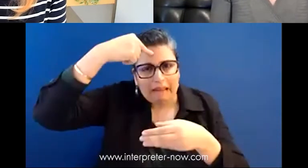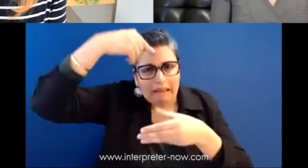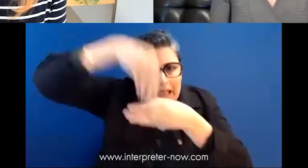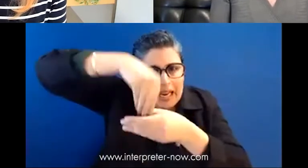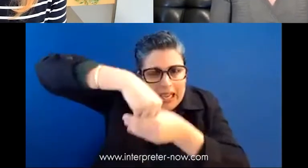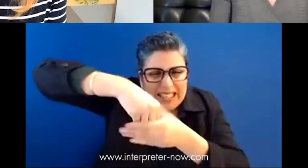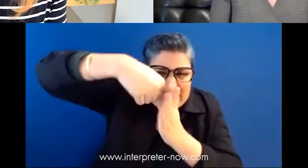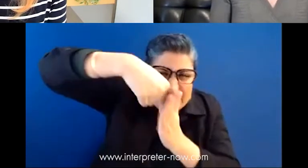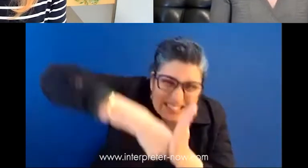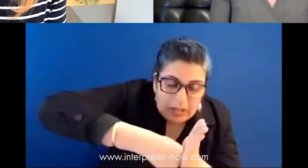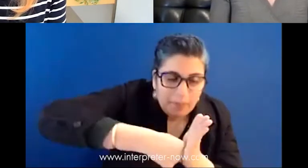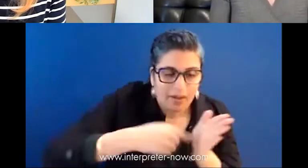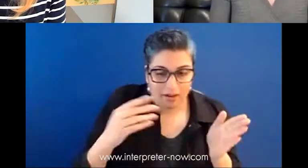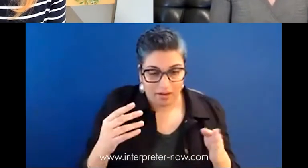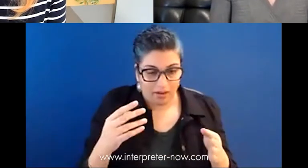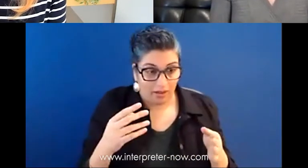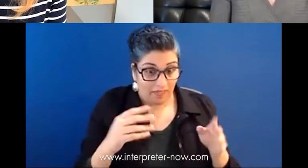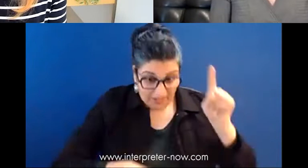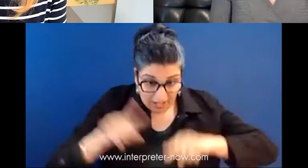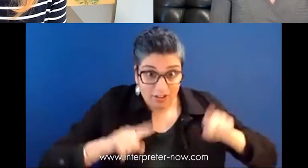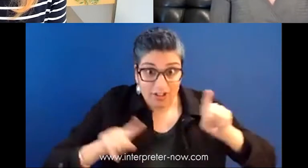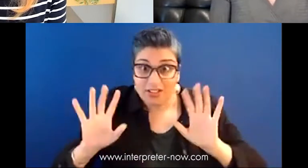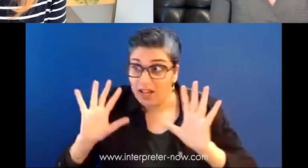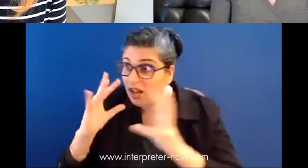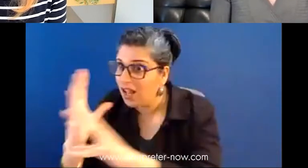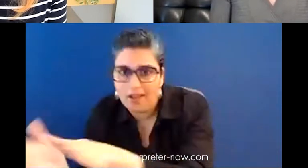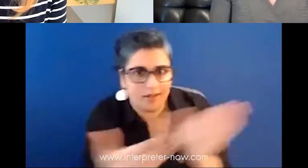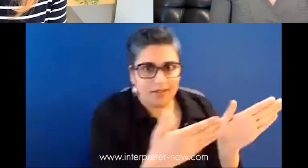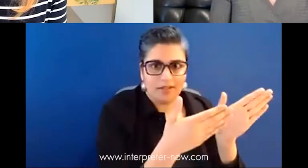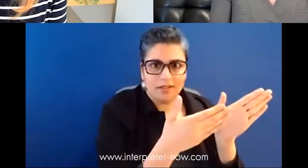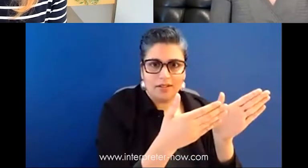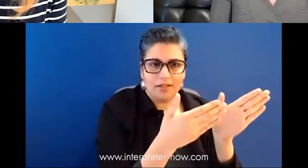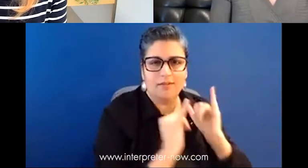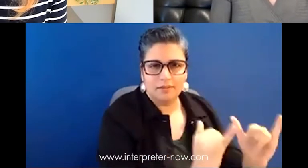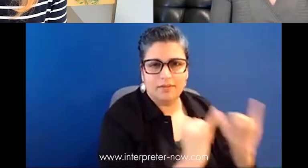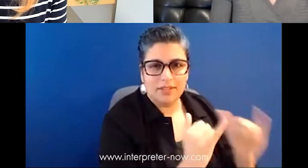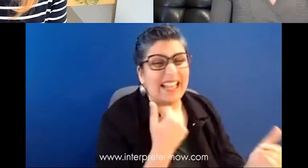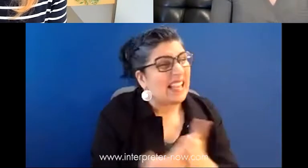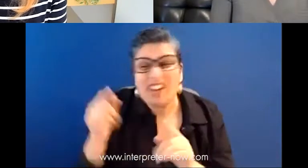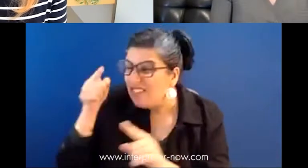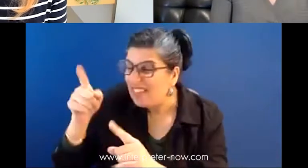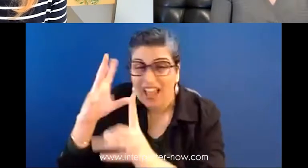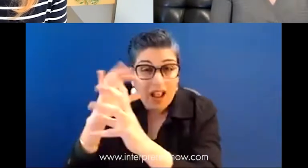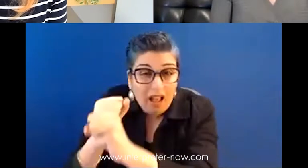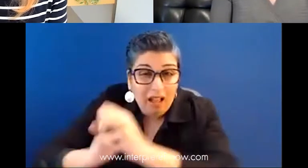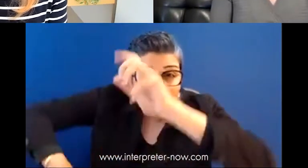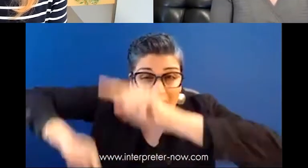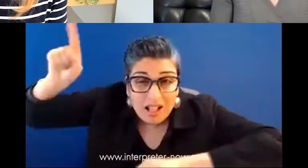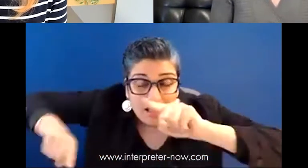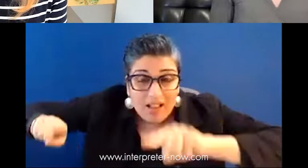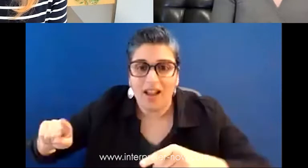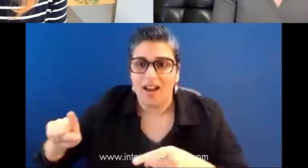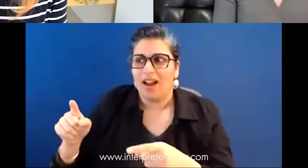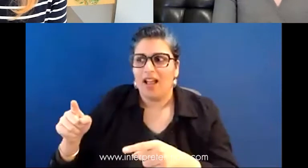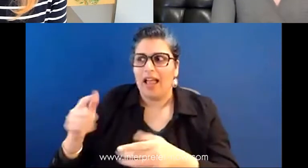as diversity becomes the principal predictor of innovation within high-performance teams.